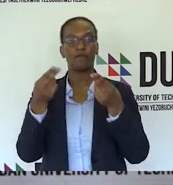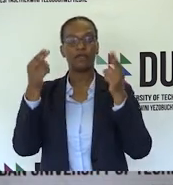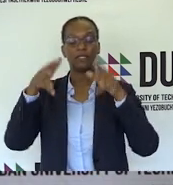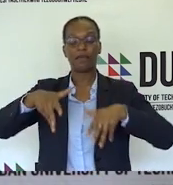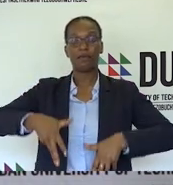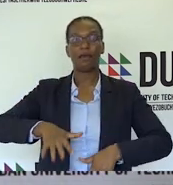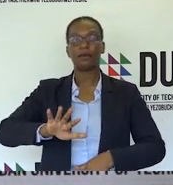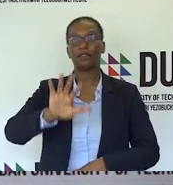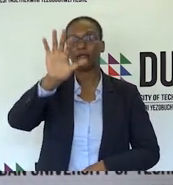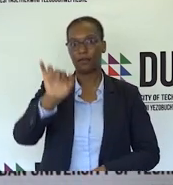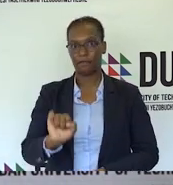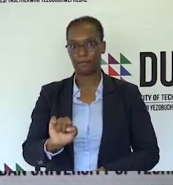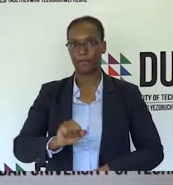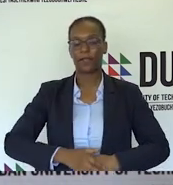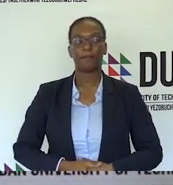in South Africa.